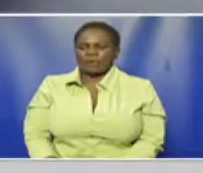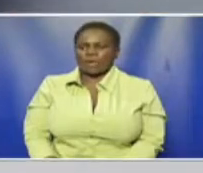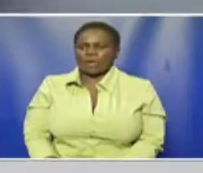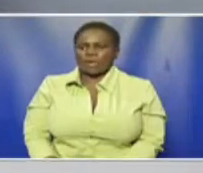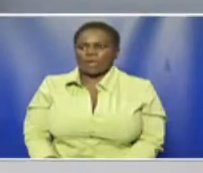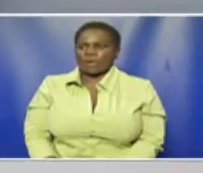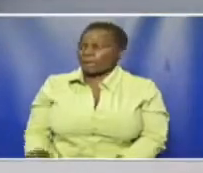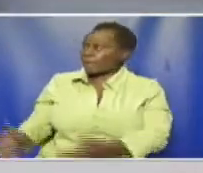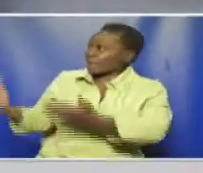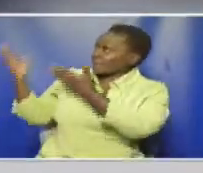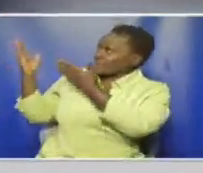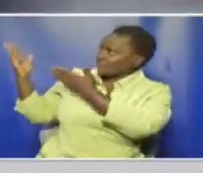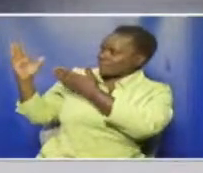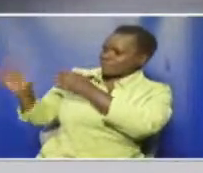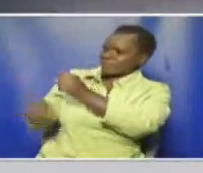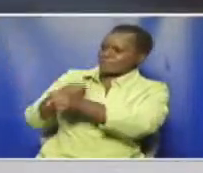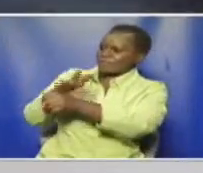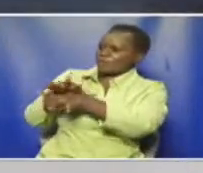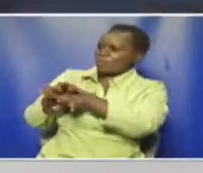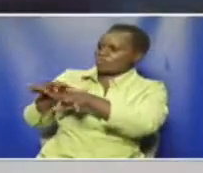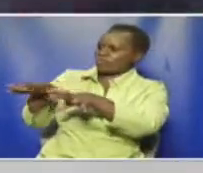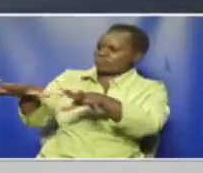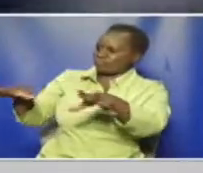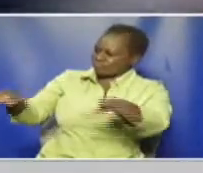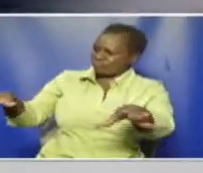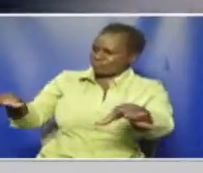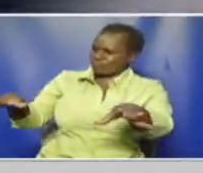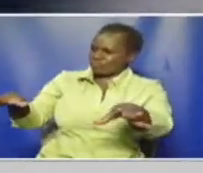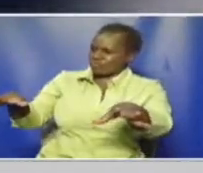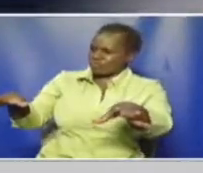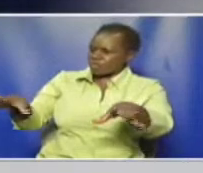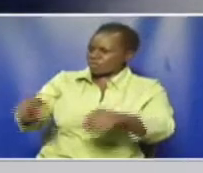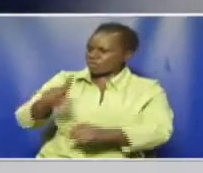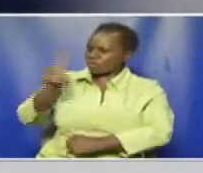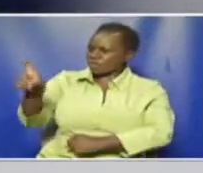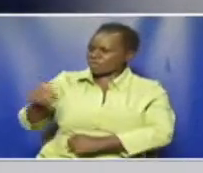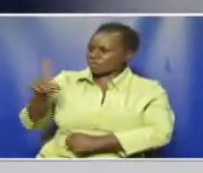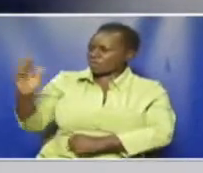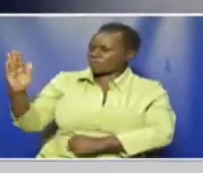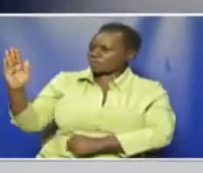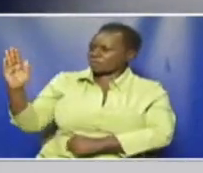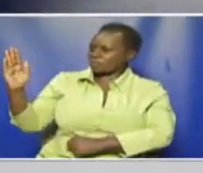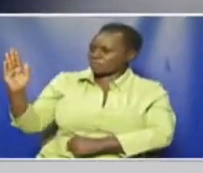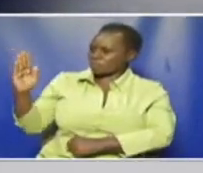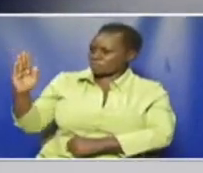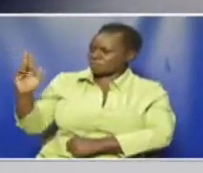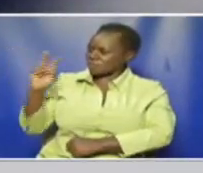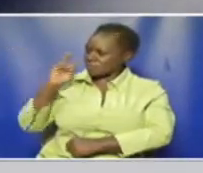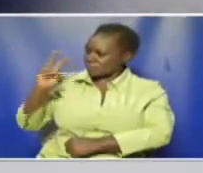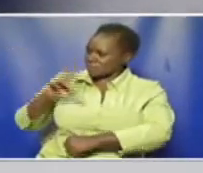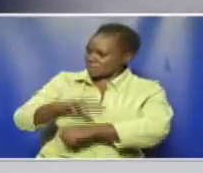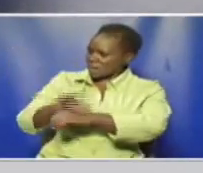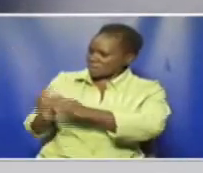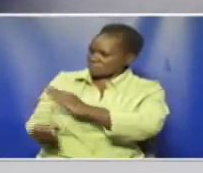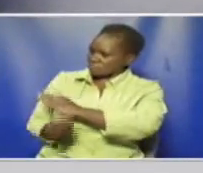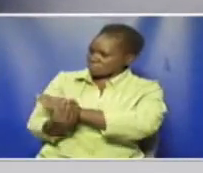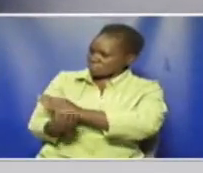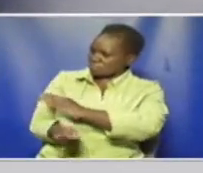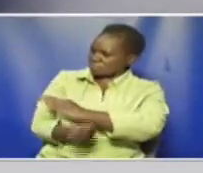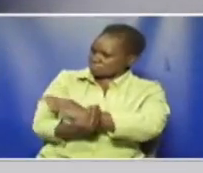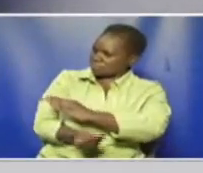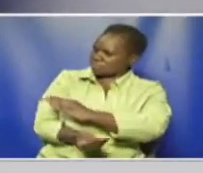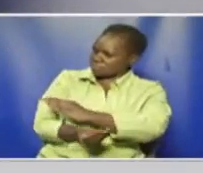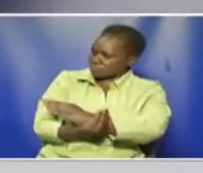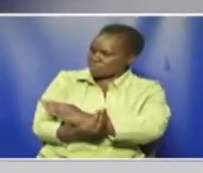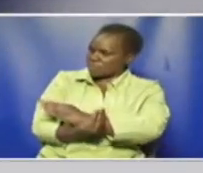It is this video filmed during the day that has raised eyebrows. A security officer is seen receiving what is seemingly a